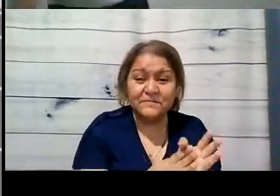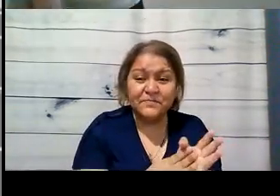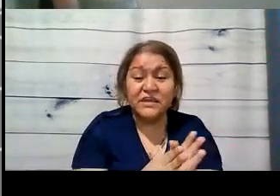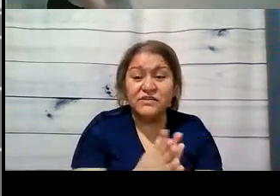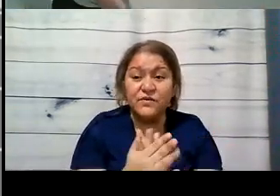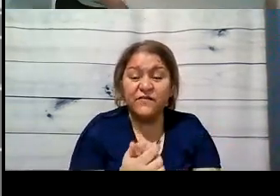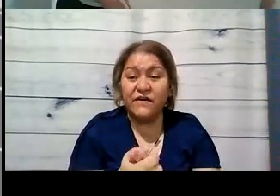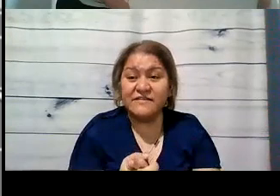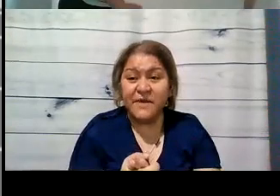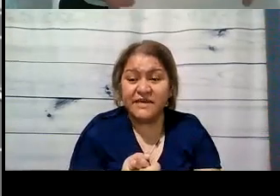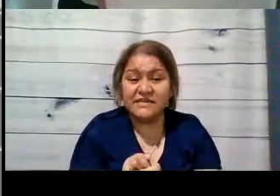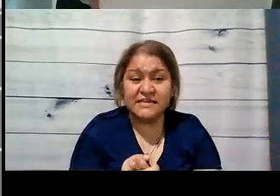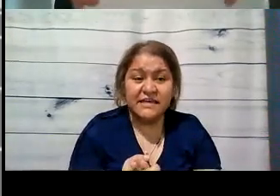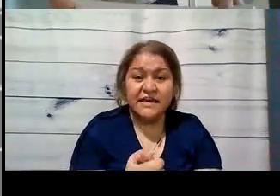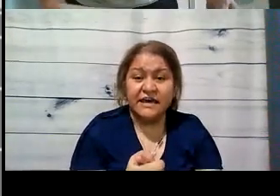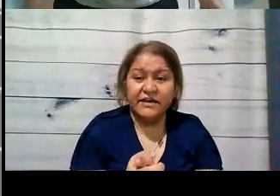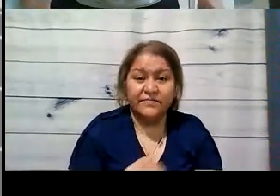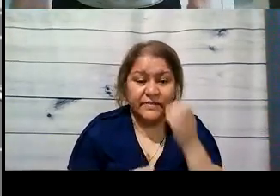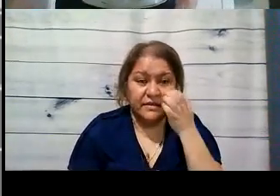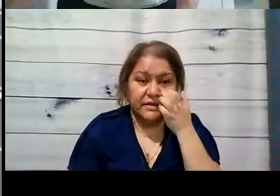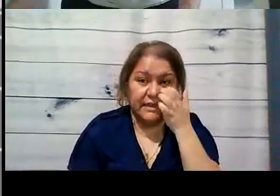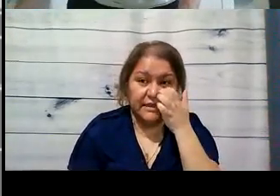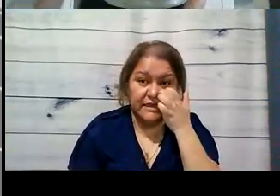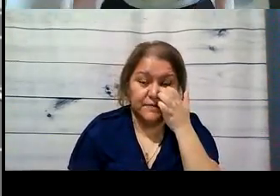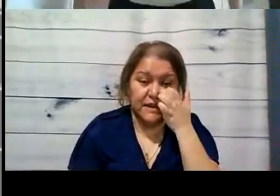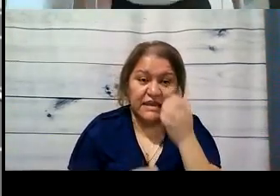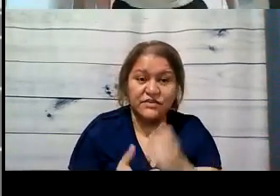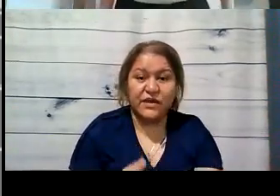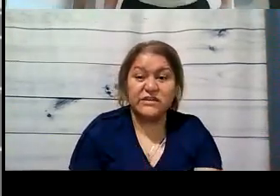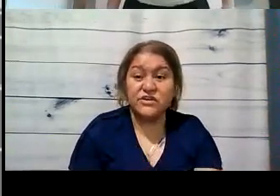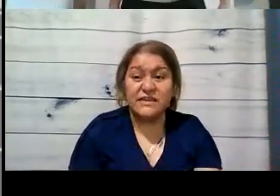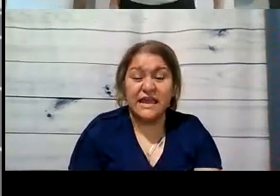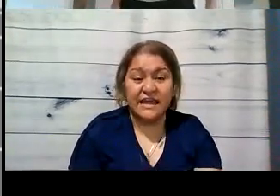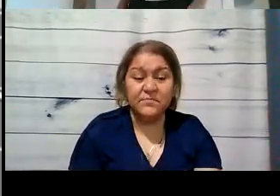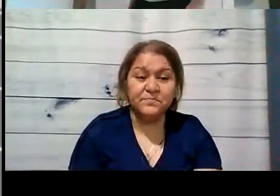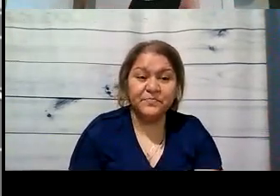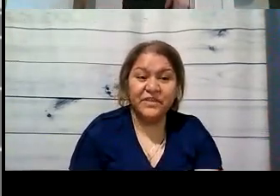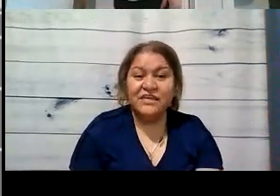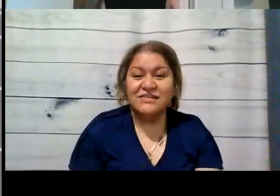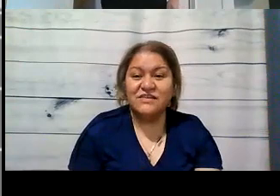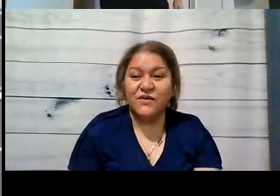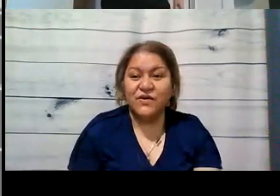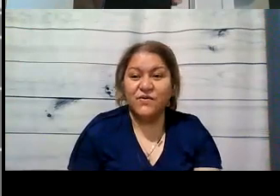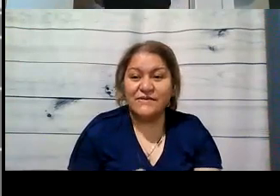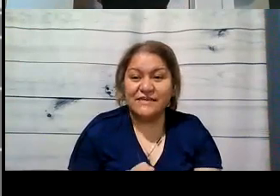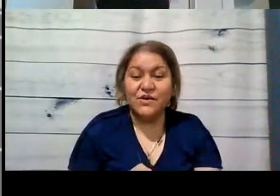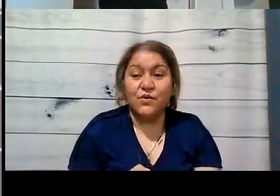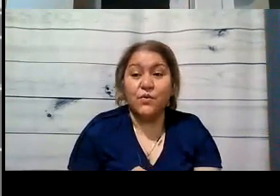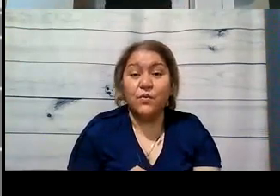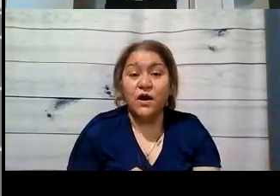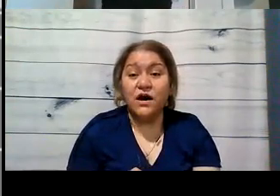it. So if you have space, this one is great to do standing up. So it